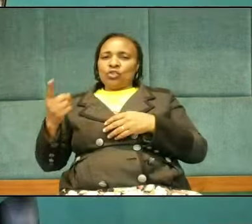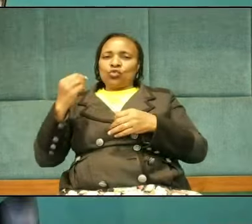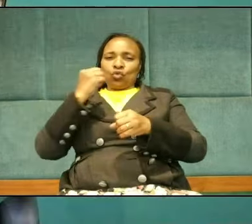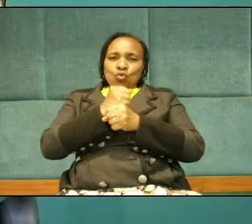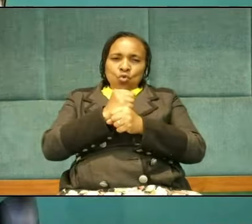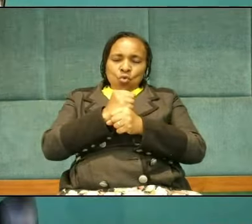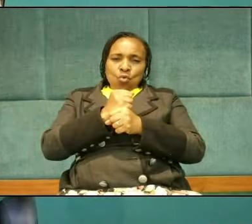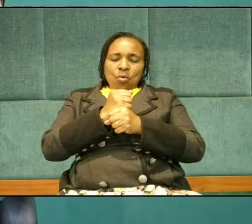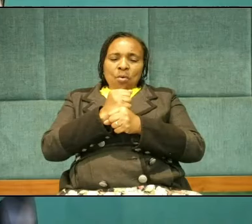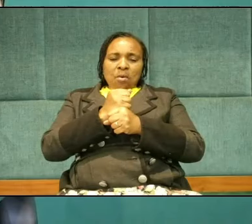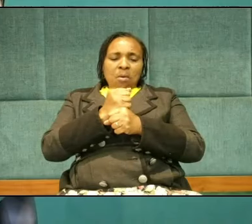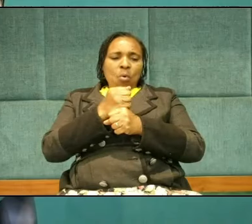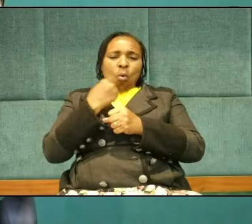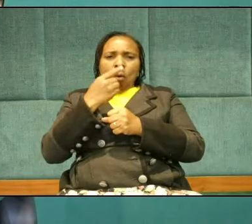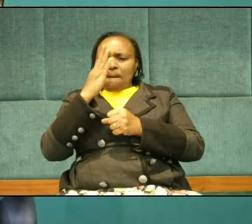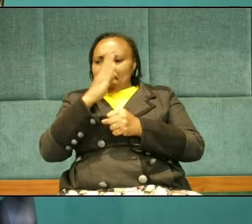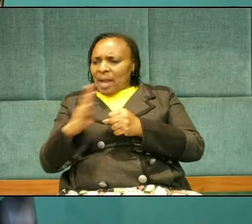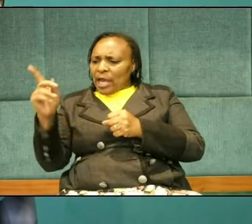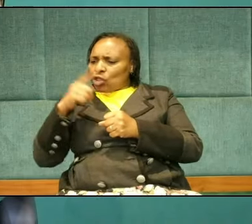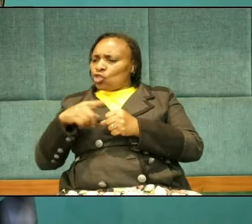by